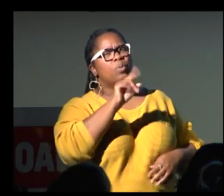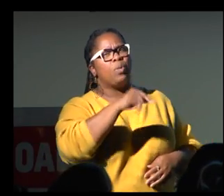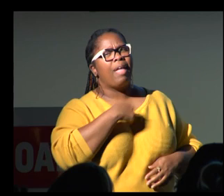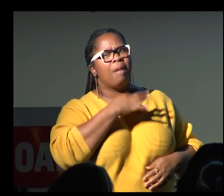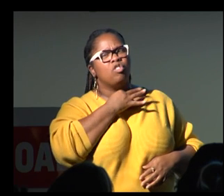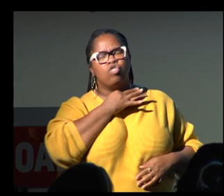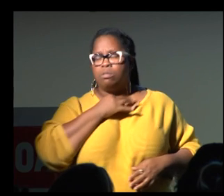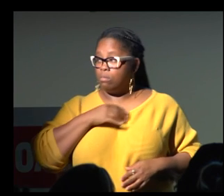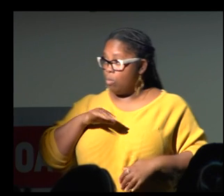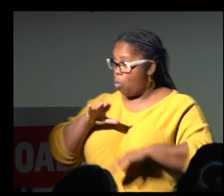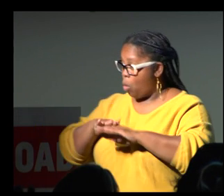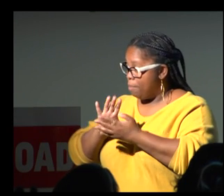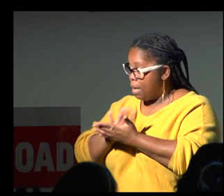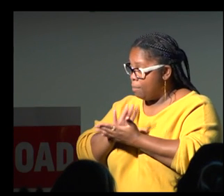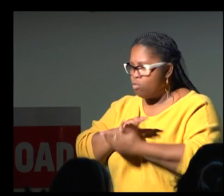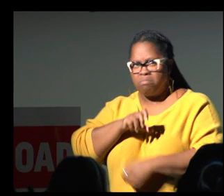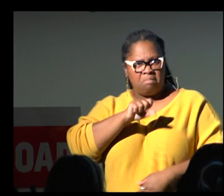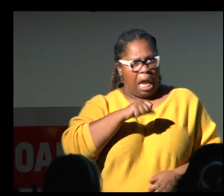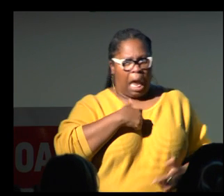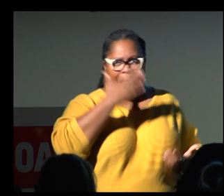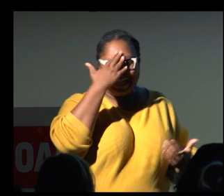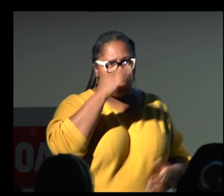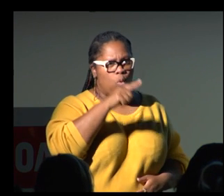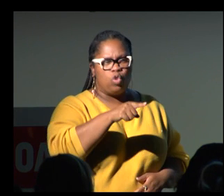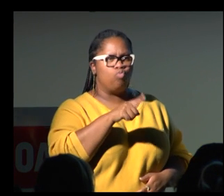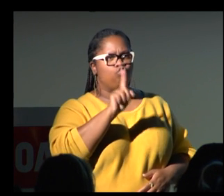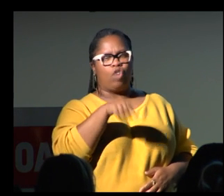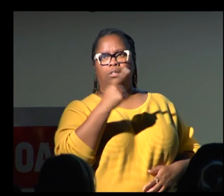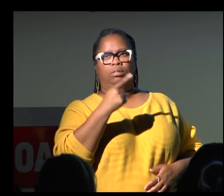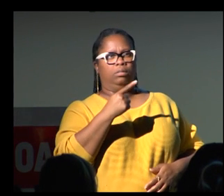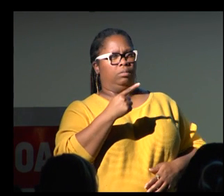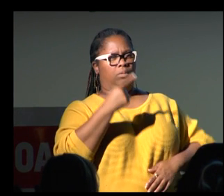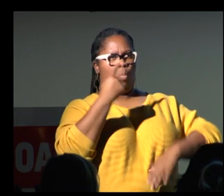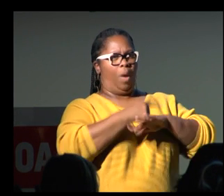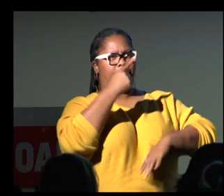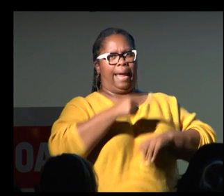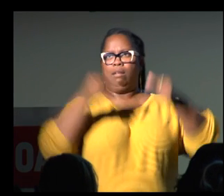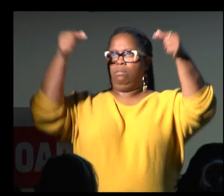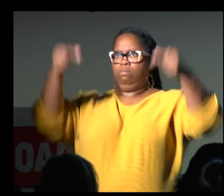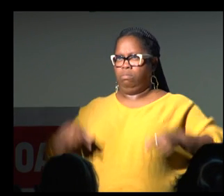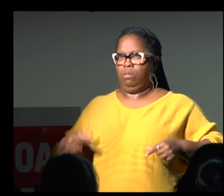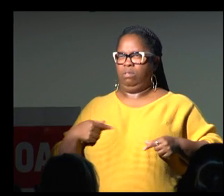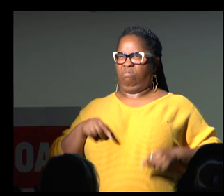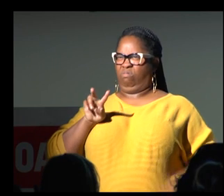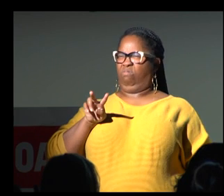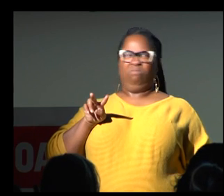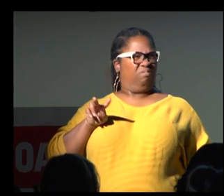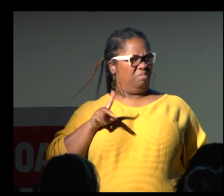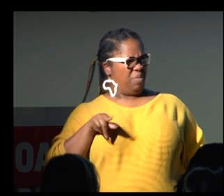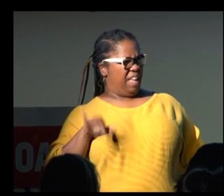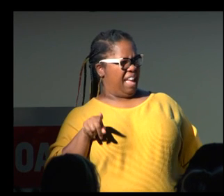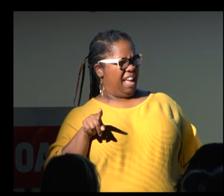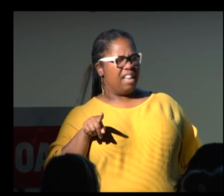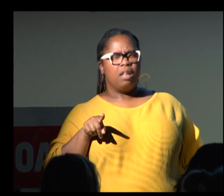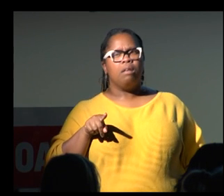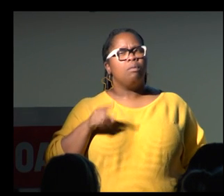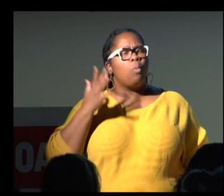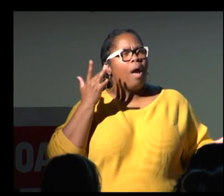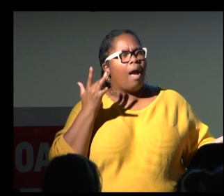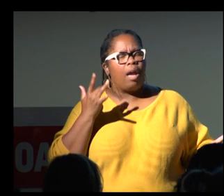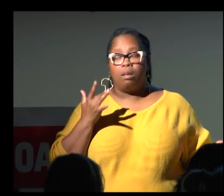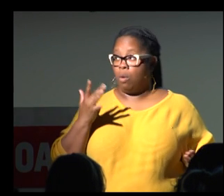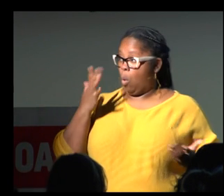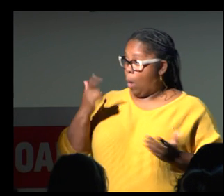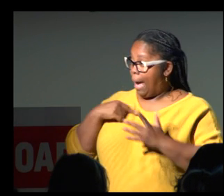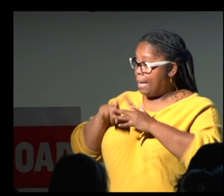On it, paper? Yeah, because you even did it on, I didn't even know you. You just, one day you had a canvas in front of me, and you were like, this is your work. I was like, well, do you know what I mean? I want to know why. Why did I